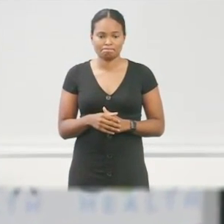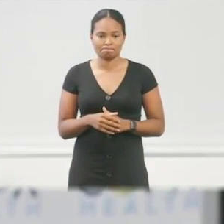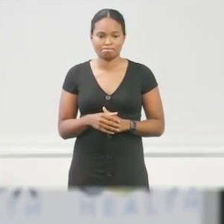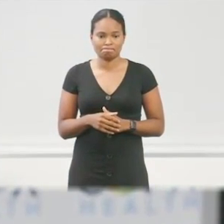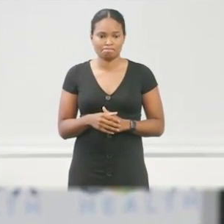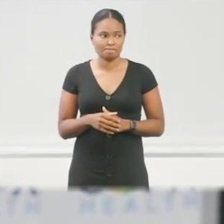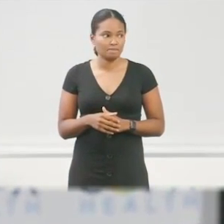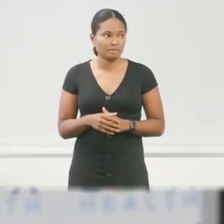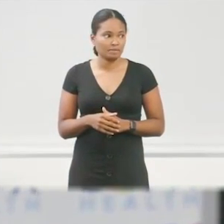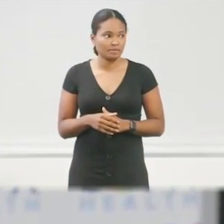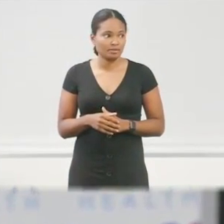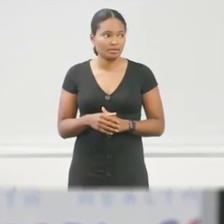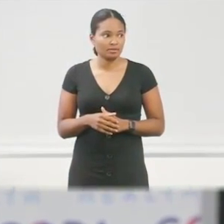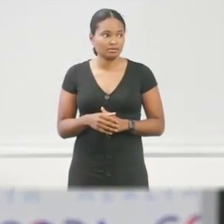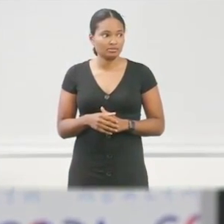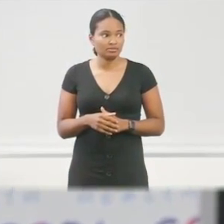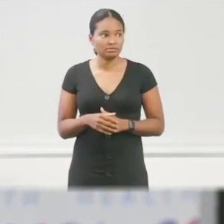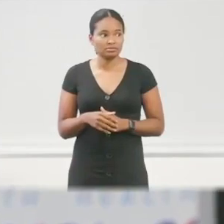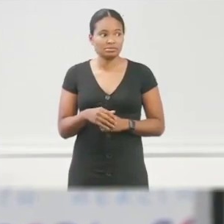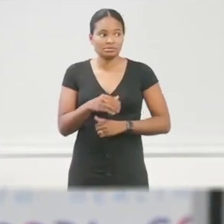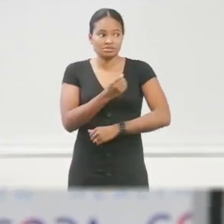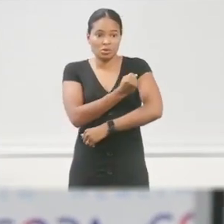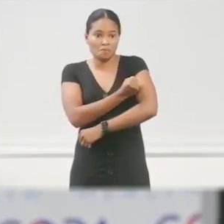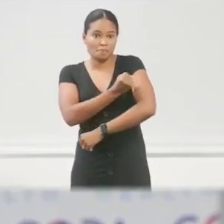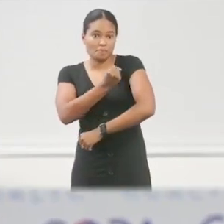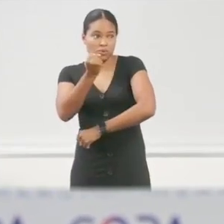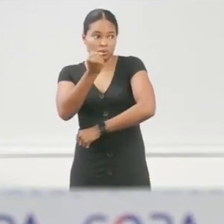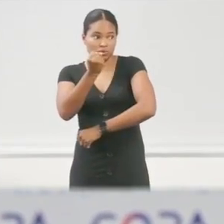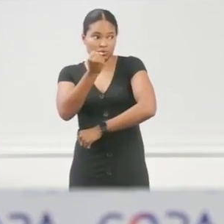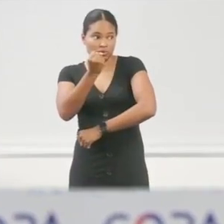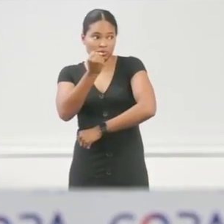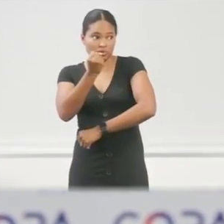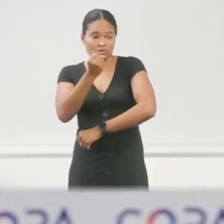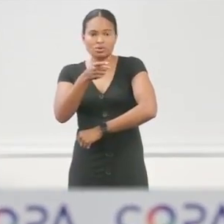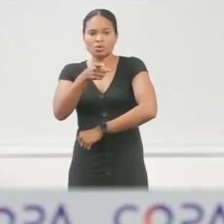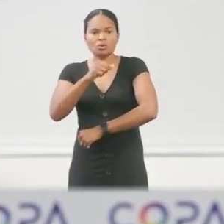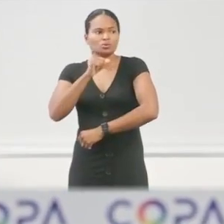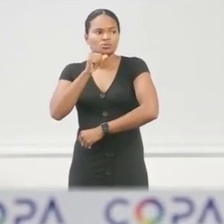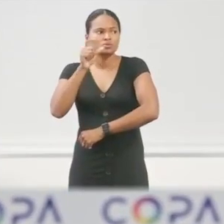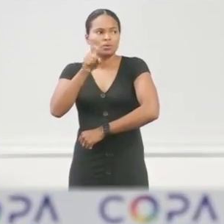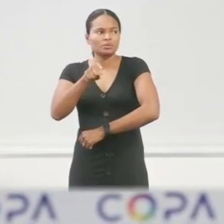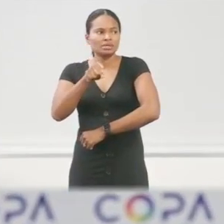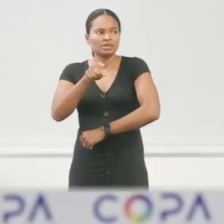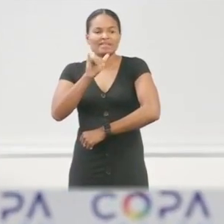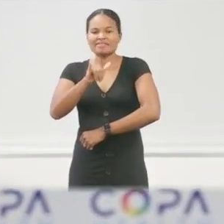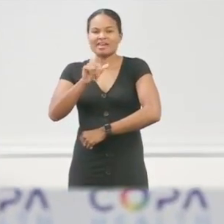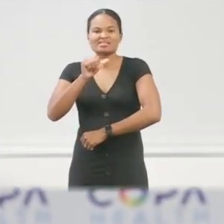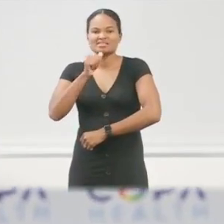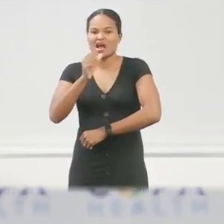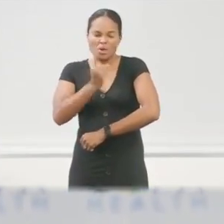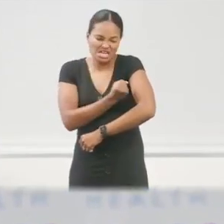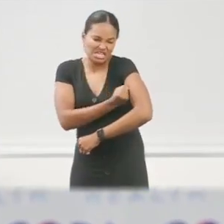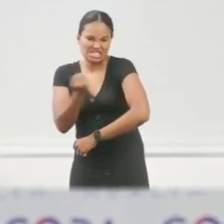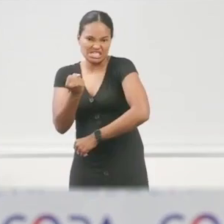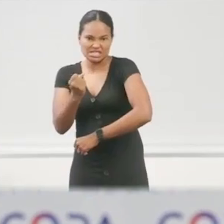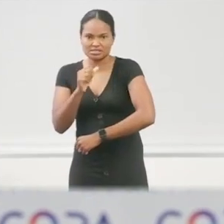And right here, you don't want to necessarily, right here, you don't need to, like, this is not where we're cranking it down, so you know.